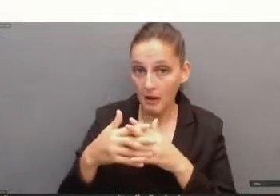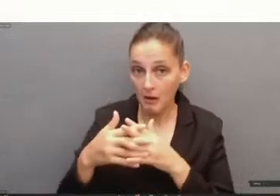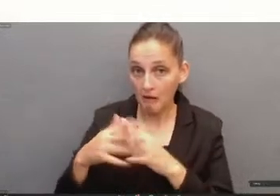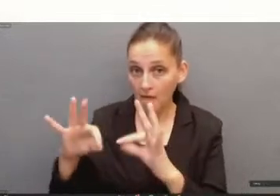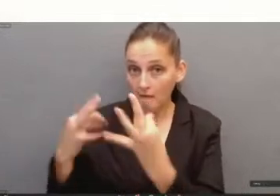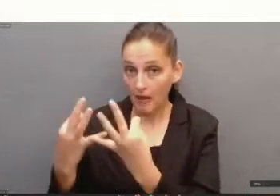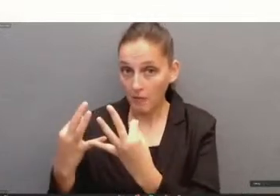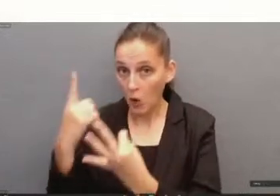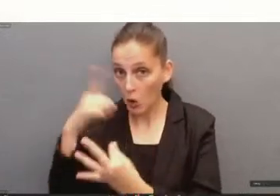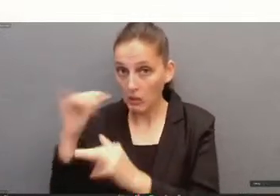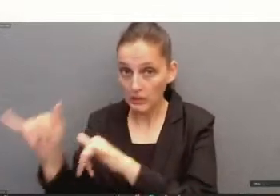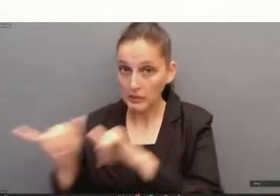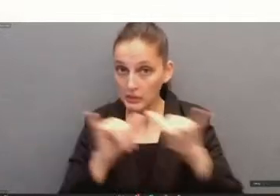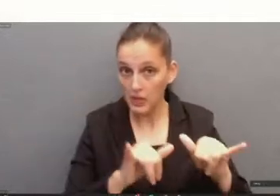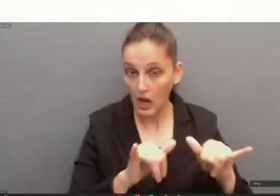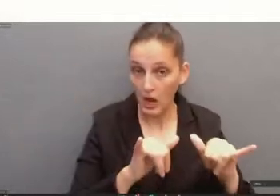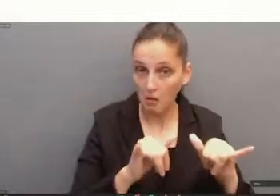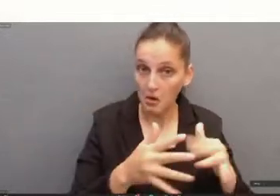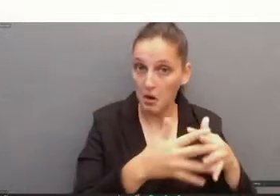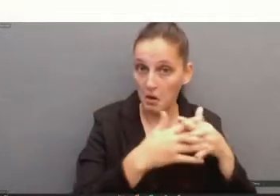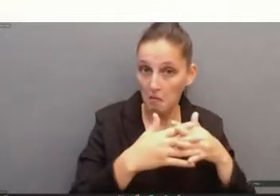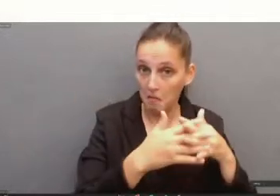American composition.